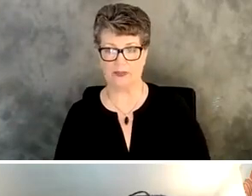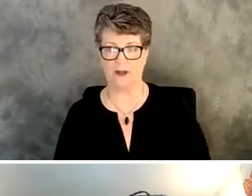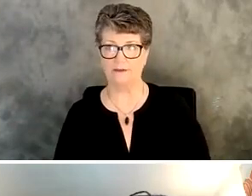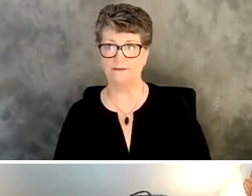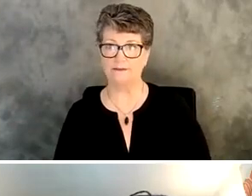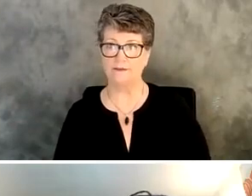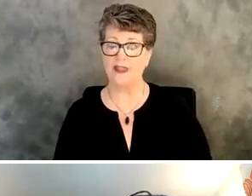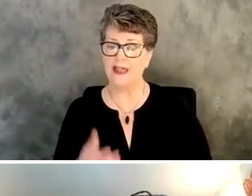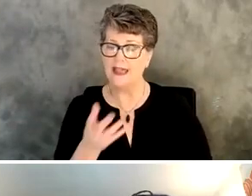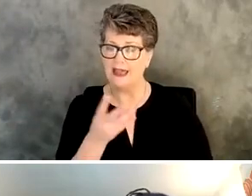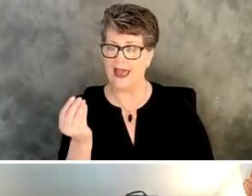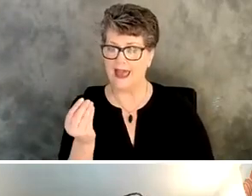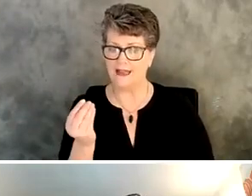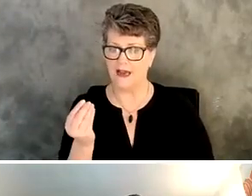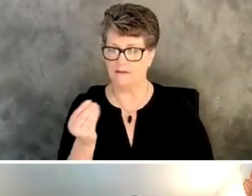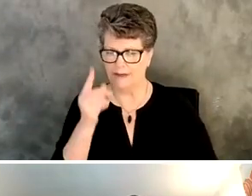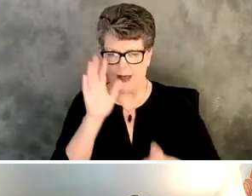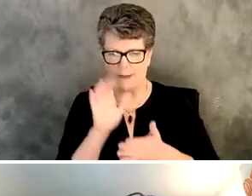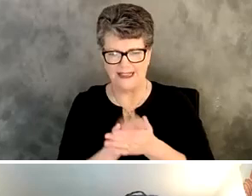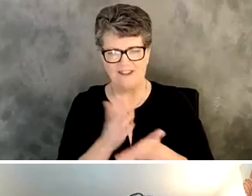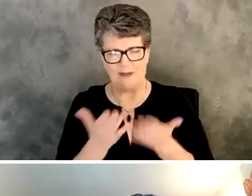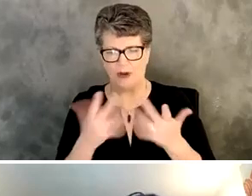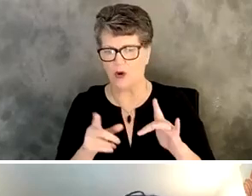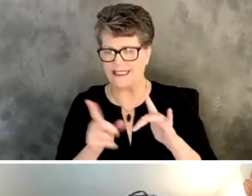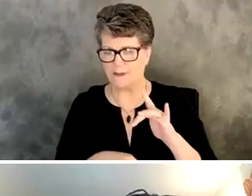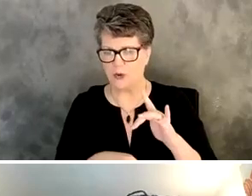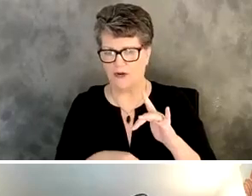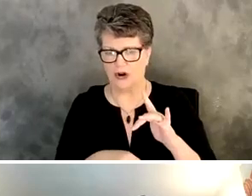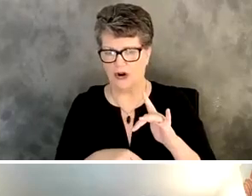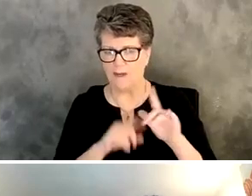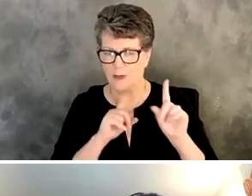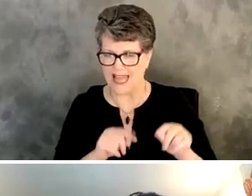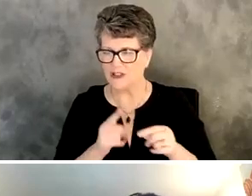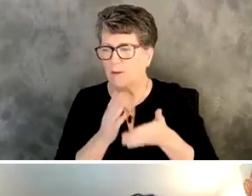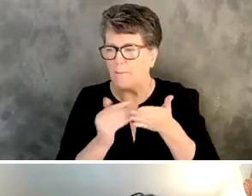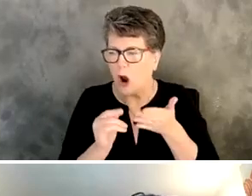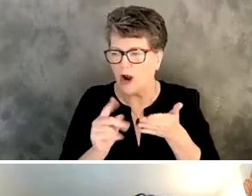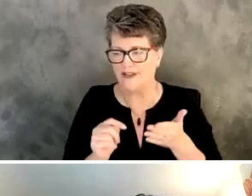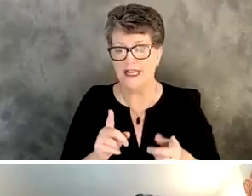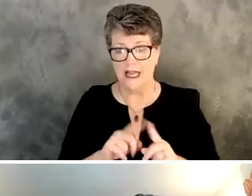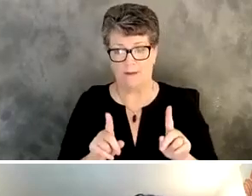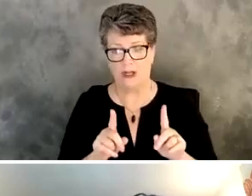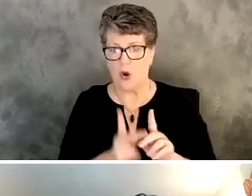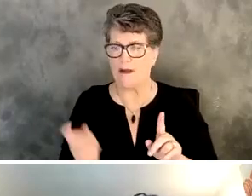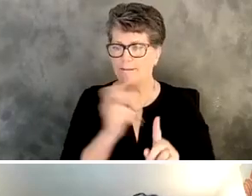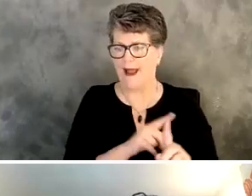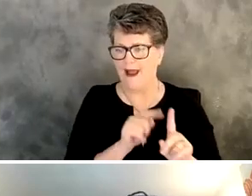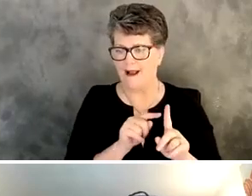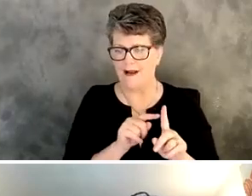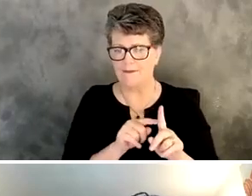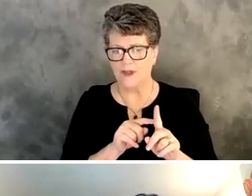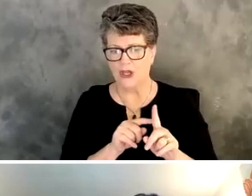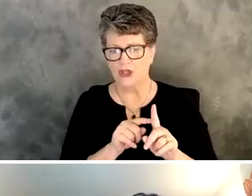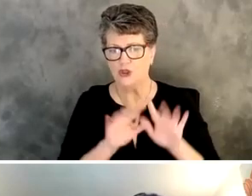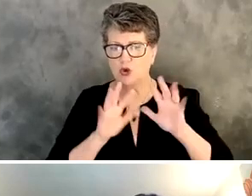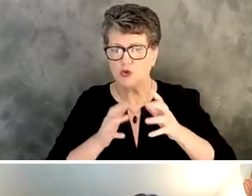Okay. And I believe we may have skipped over, we answered portion of this, but just kind of going back to groups